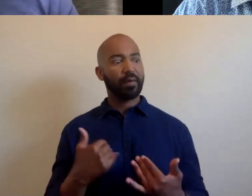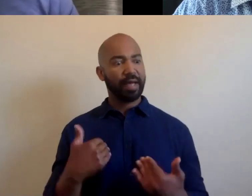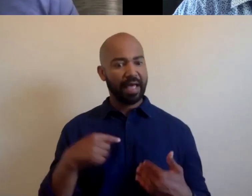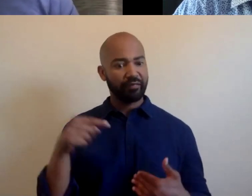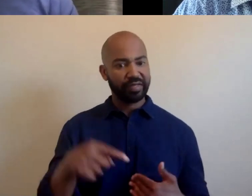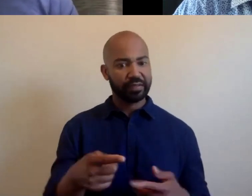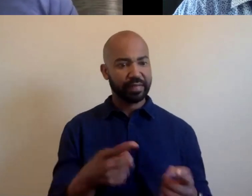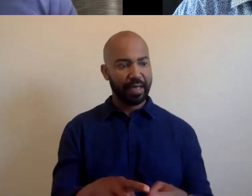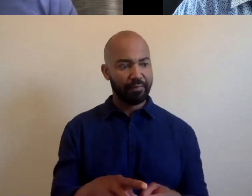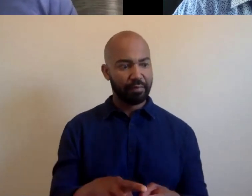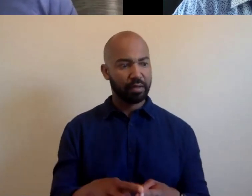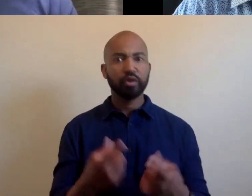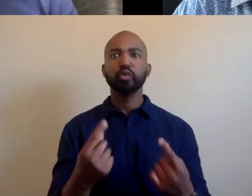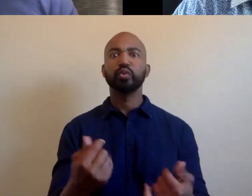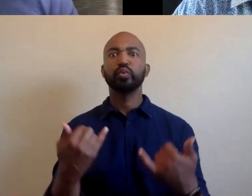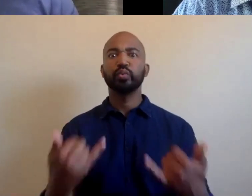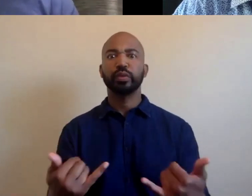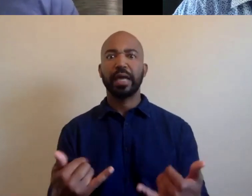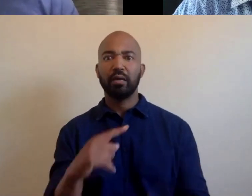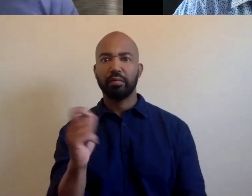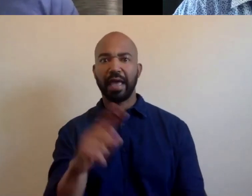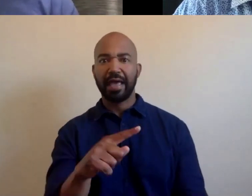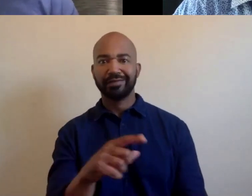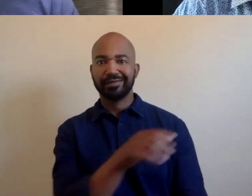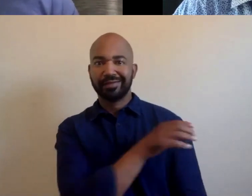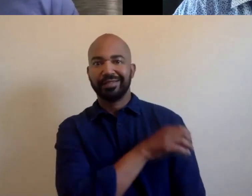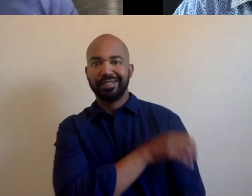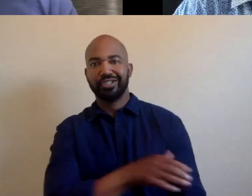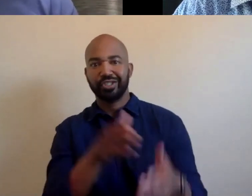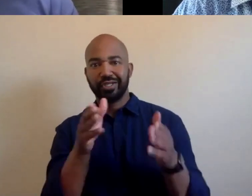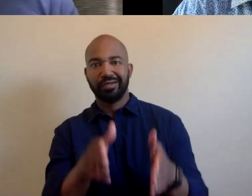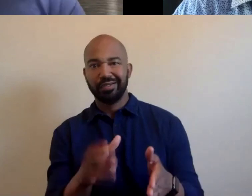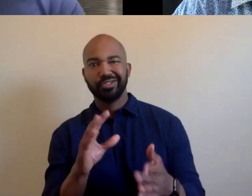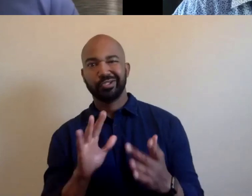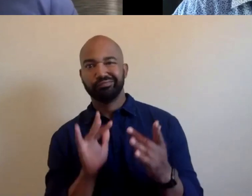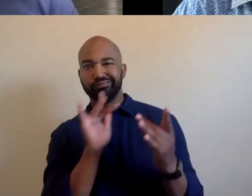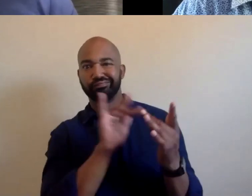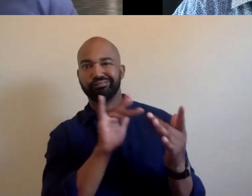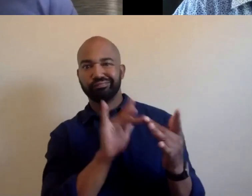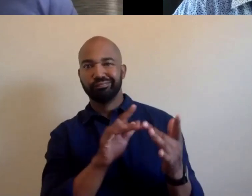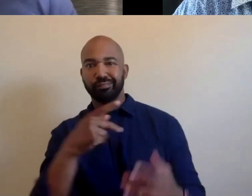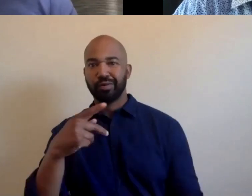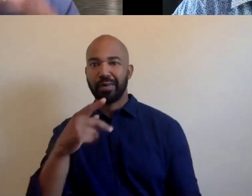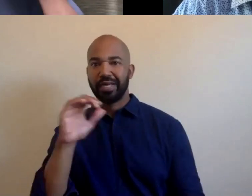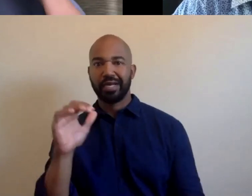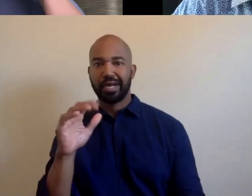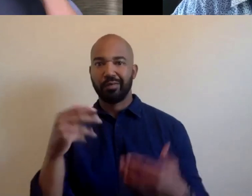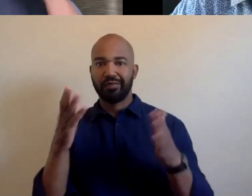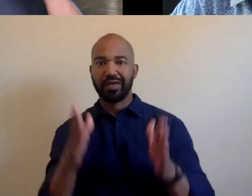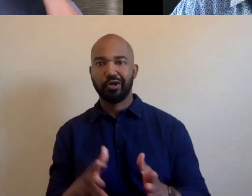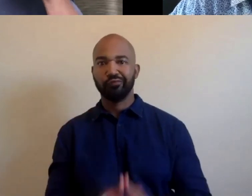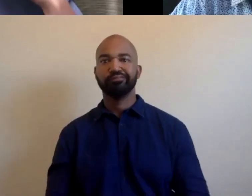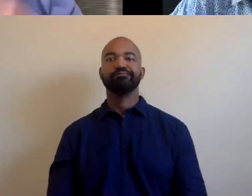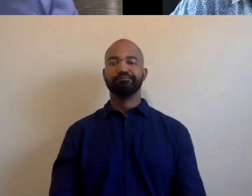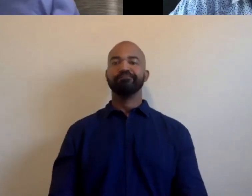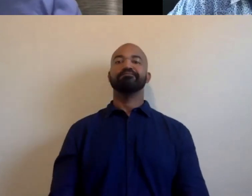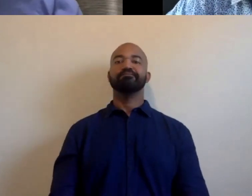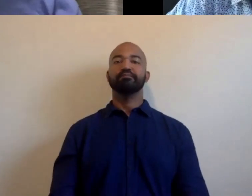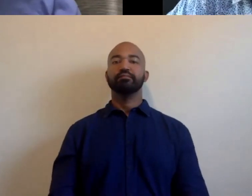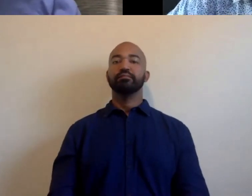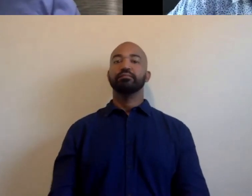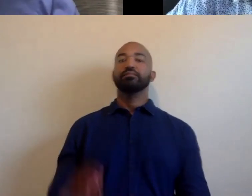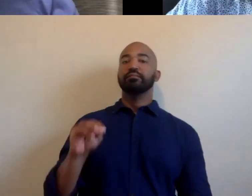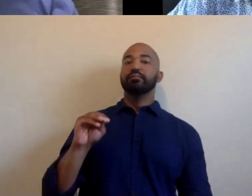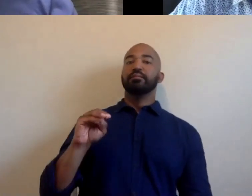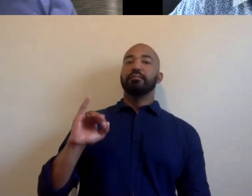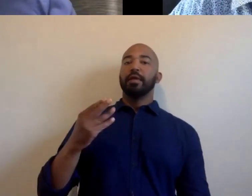I would definitely consider reaching out to their primary care provider. Yeah. And the next question